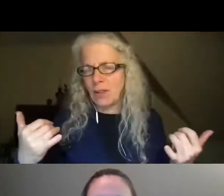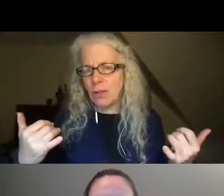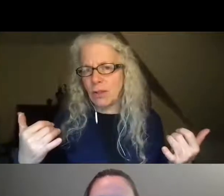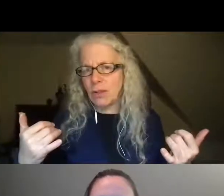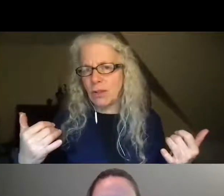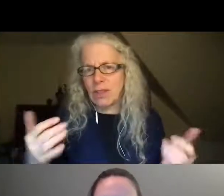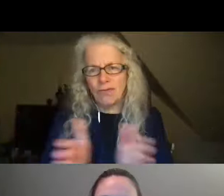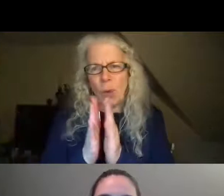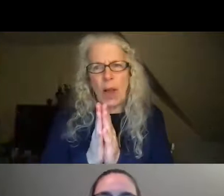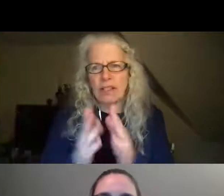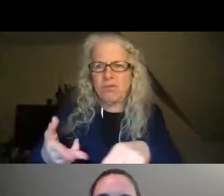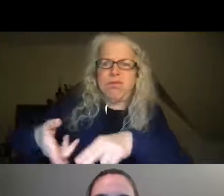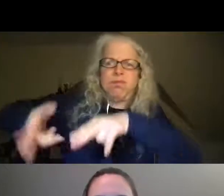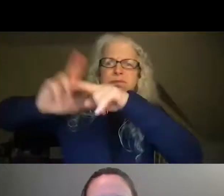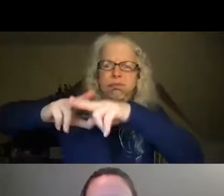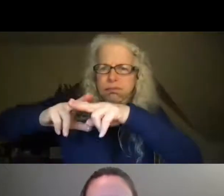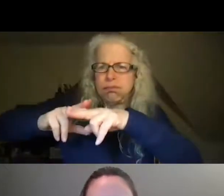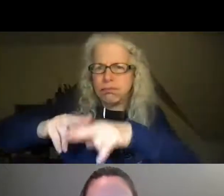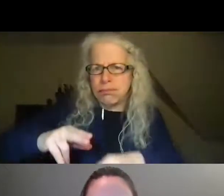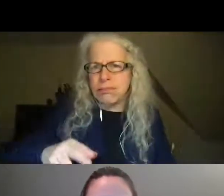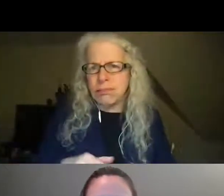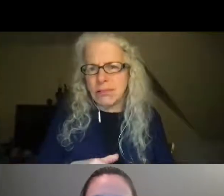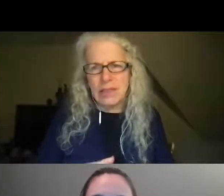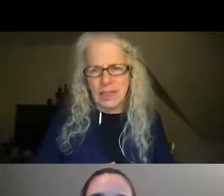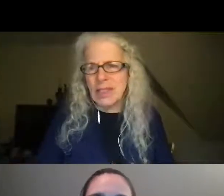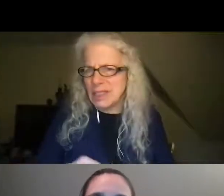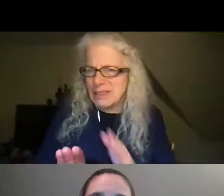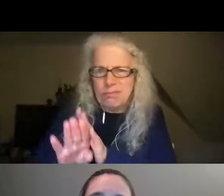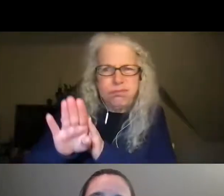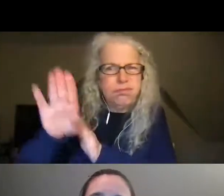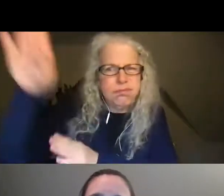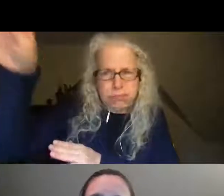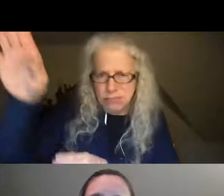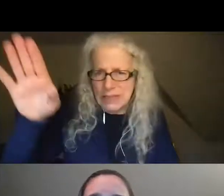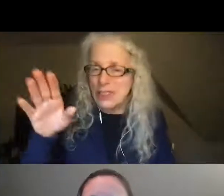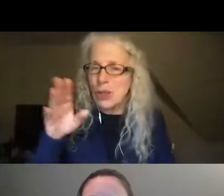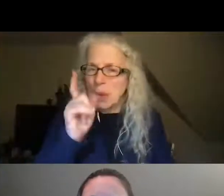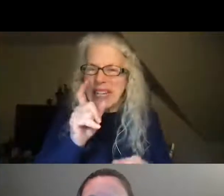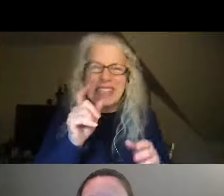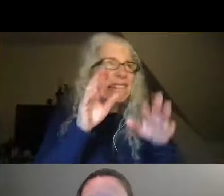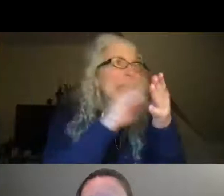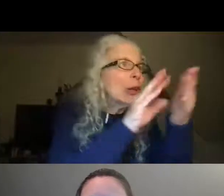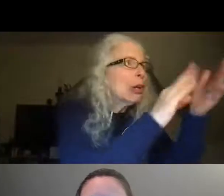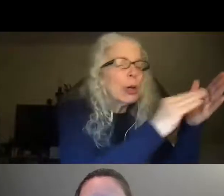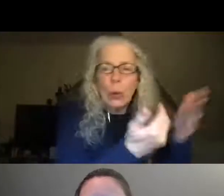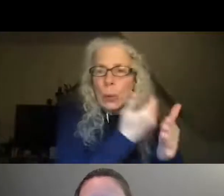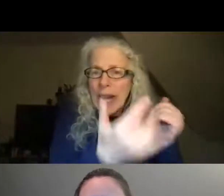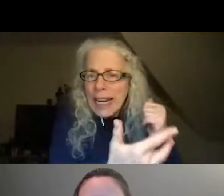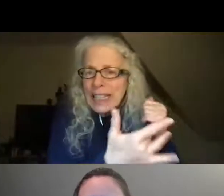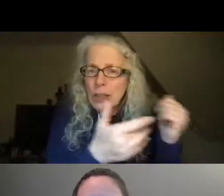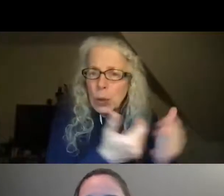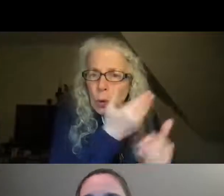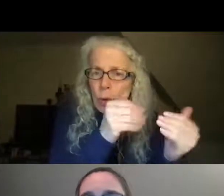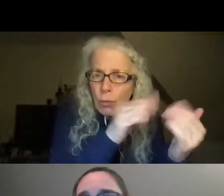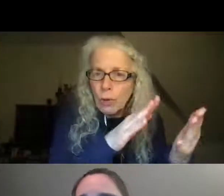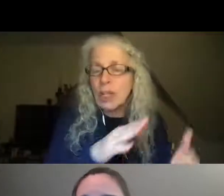of requests multiplying so often. And then staff support, just from